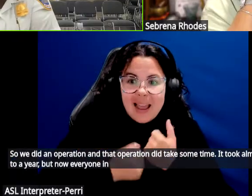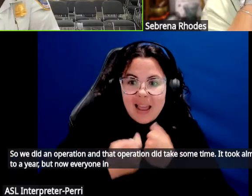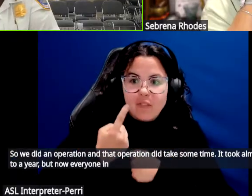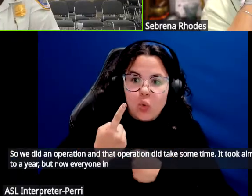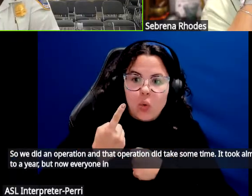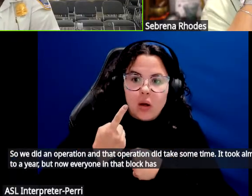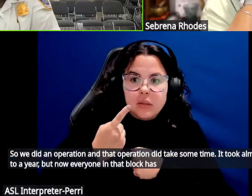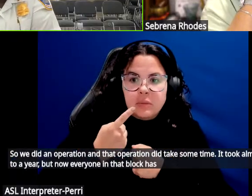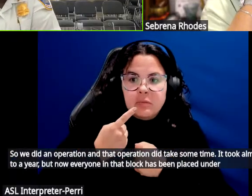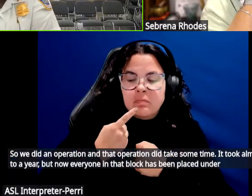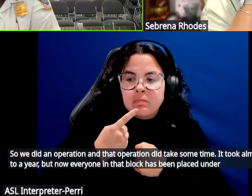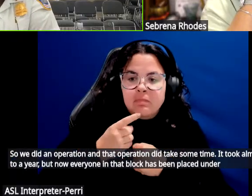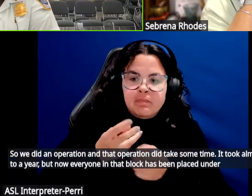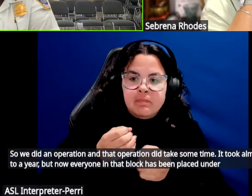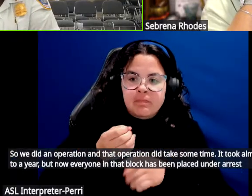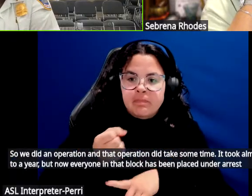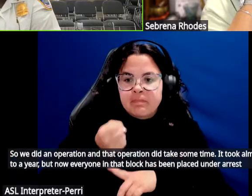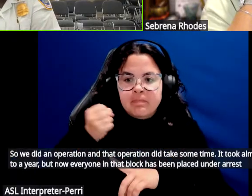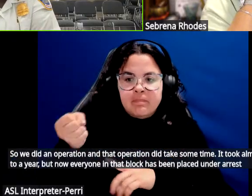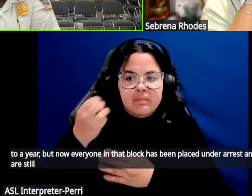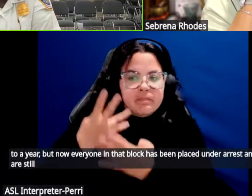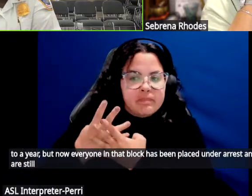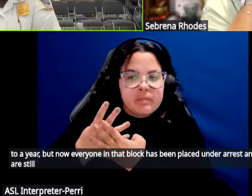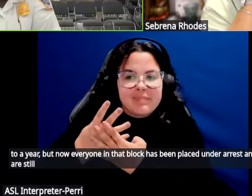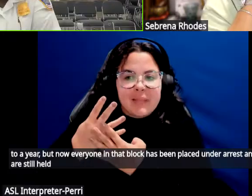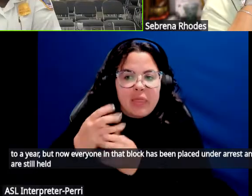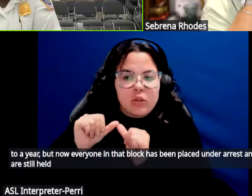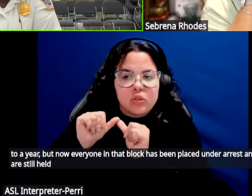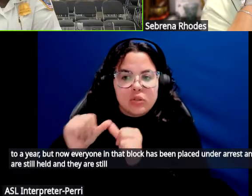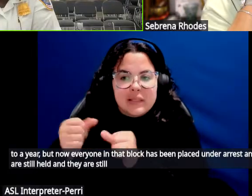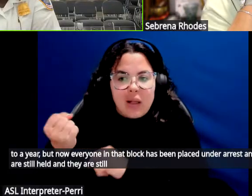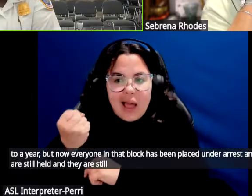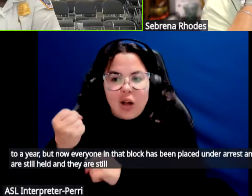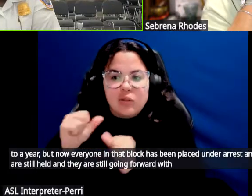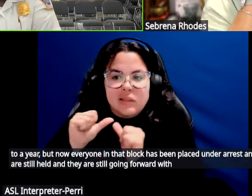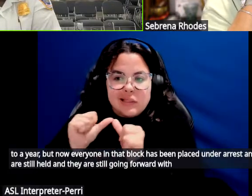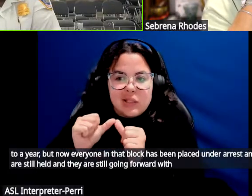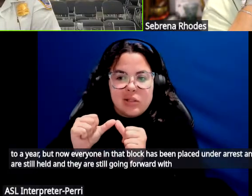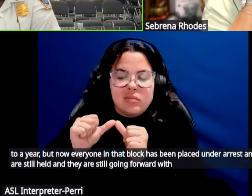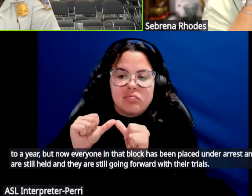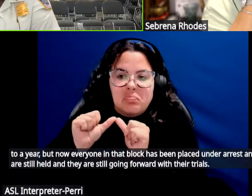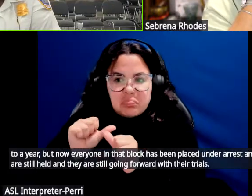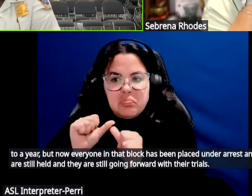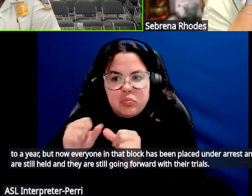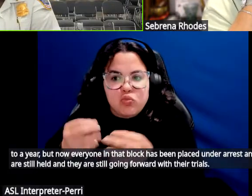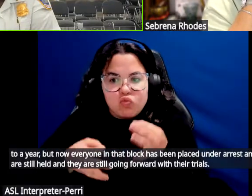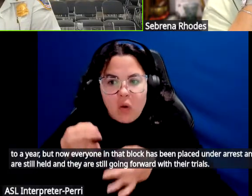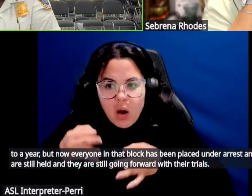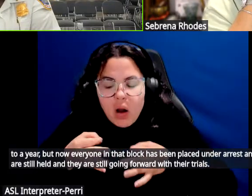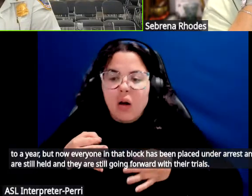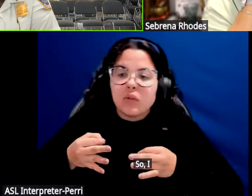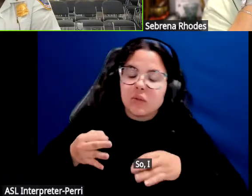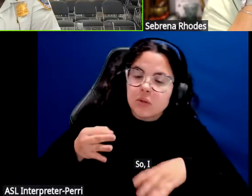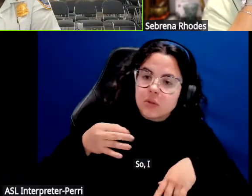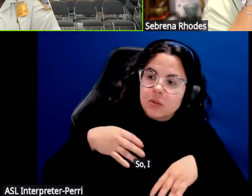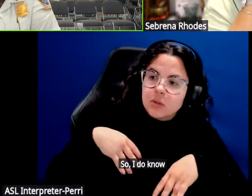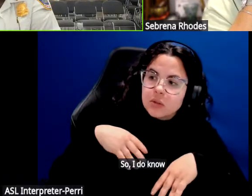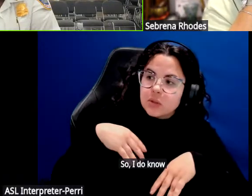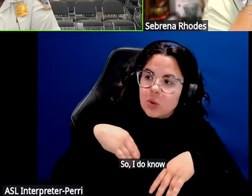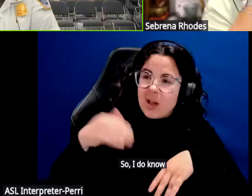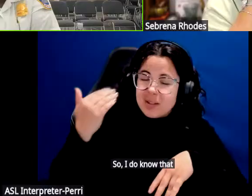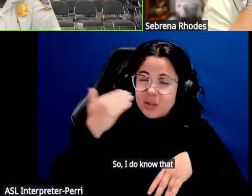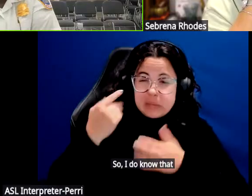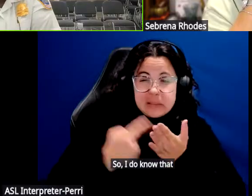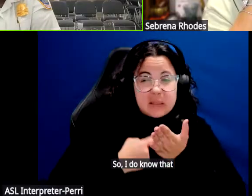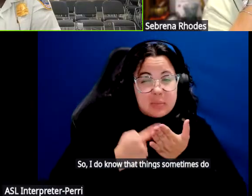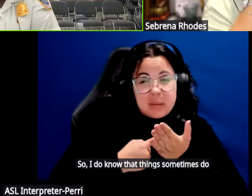placed under arrest, and they are still held, and they are still going forward with their trials. So I do know that things sometimes do not